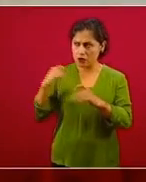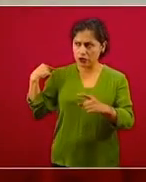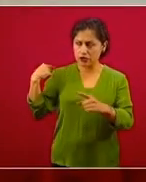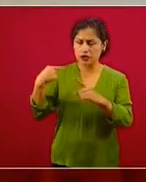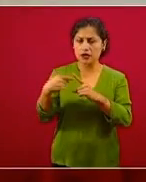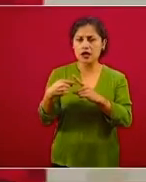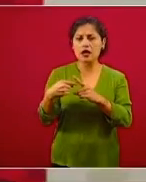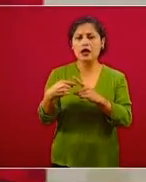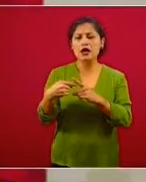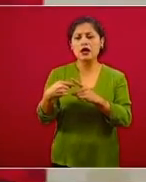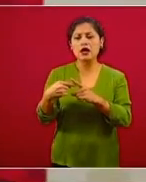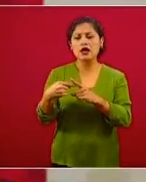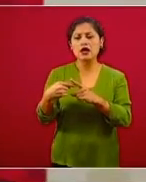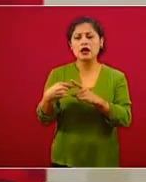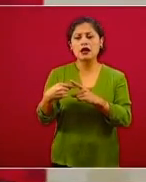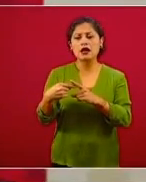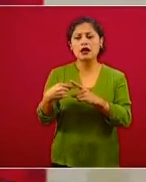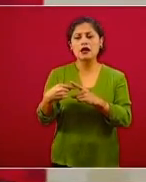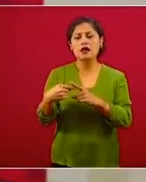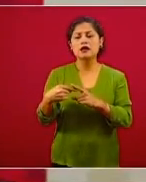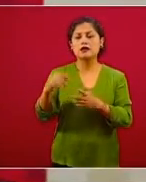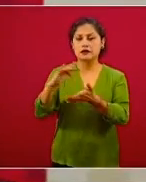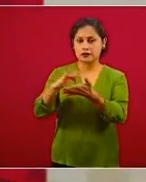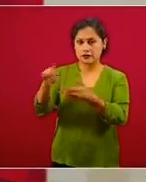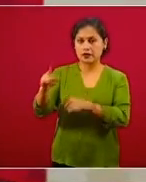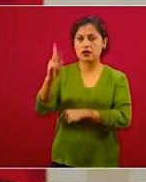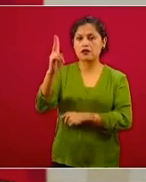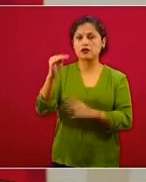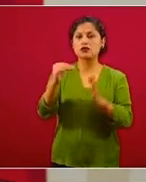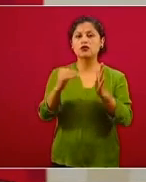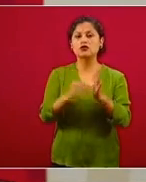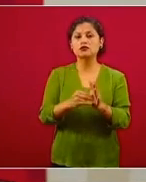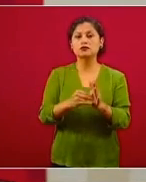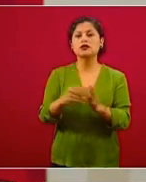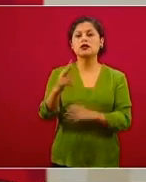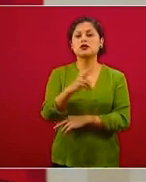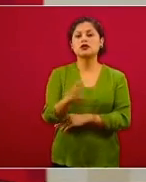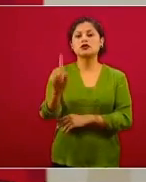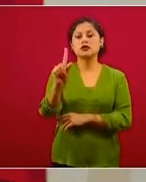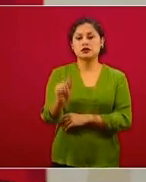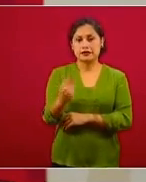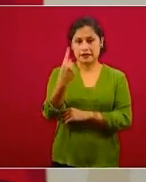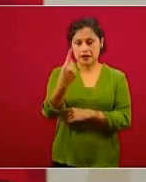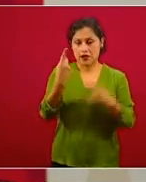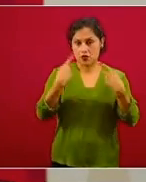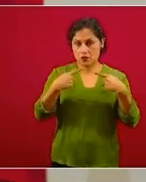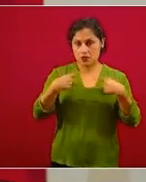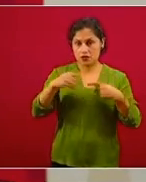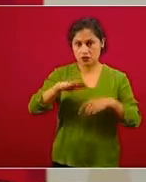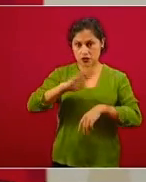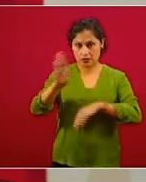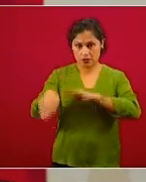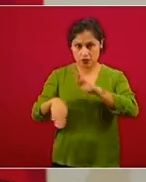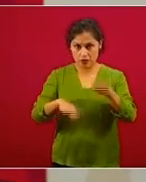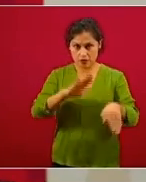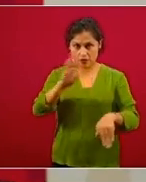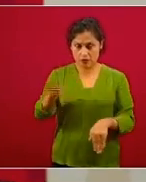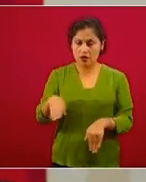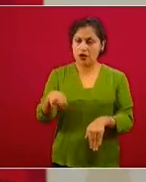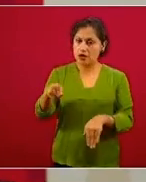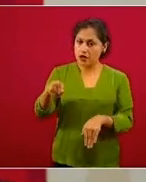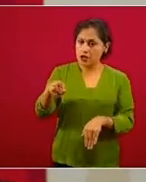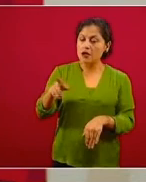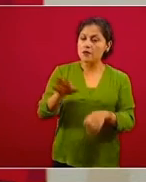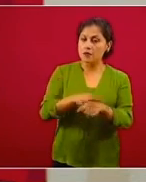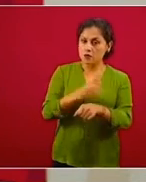eh, thank you, gracias, 2,271 people who have 2,271 lost their lives personas que han because perdido of la vida COVID. por And COVID we are